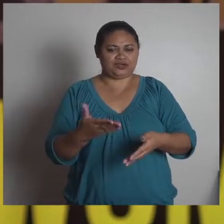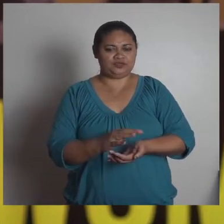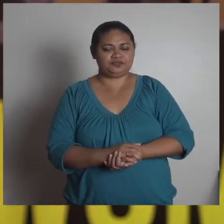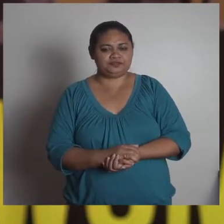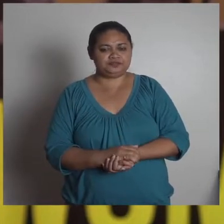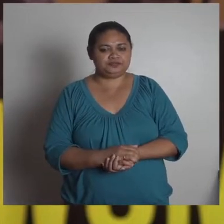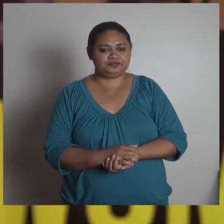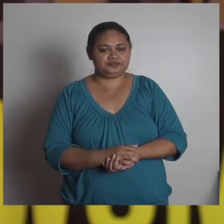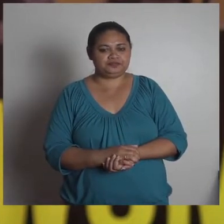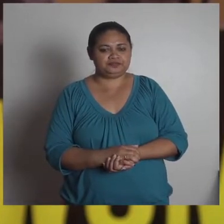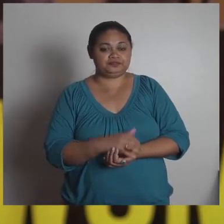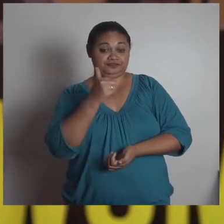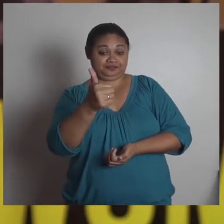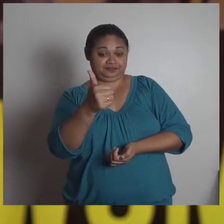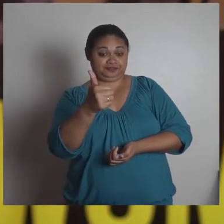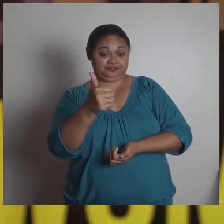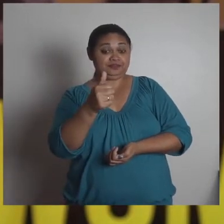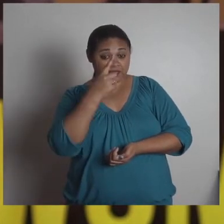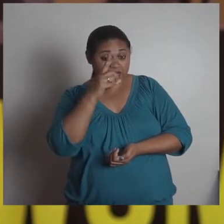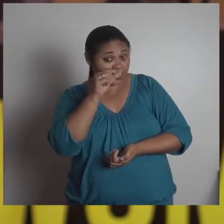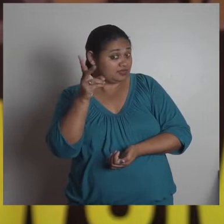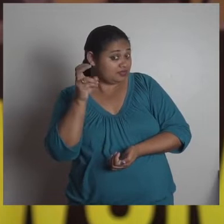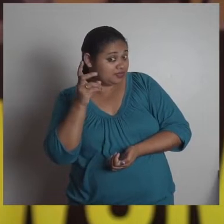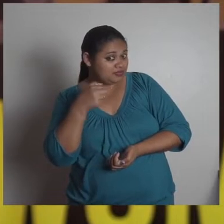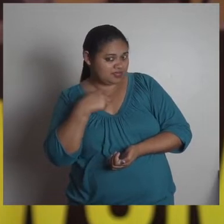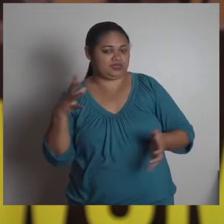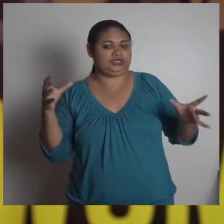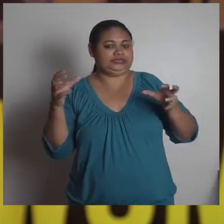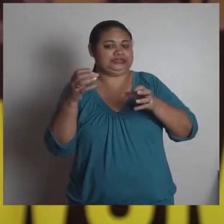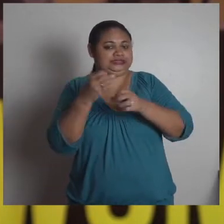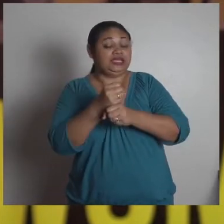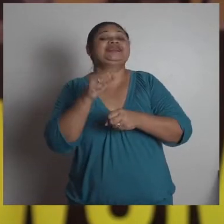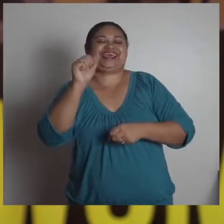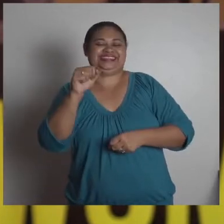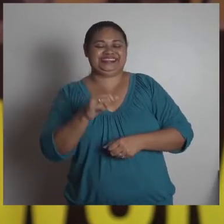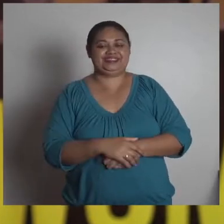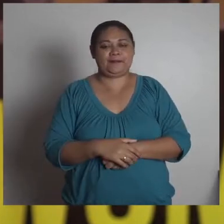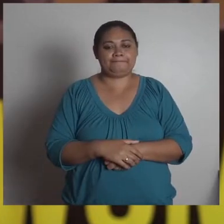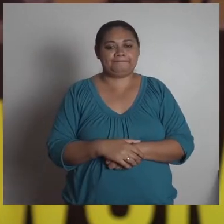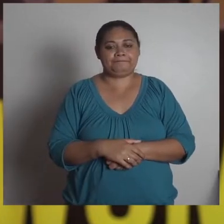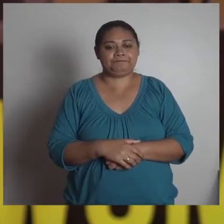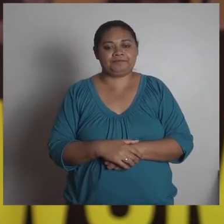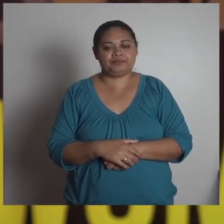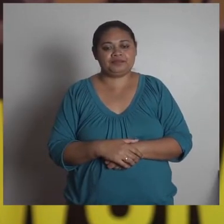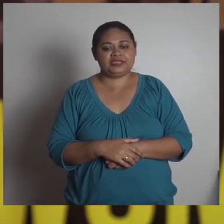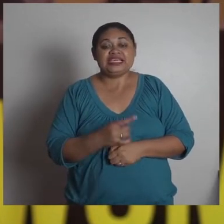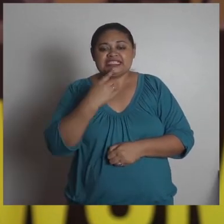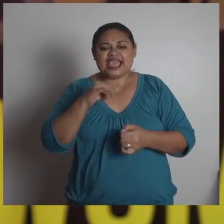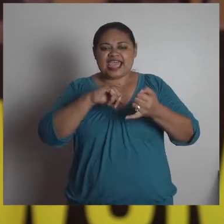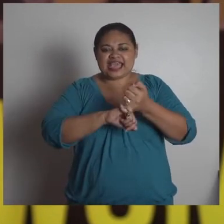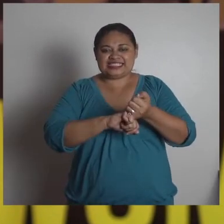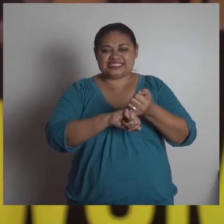it's going slow now. Yeah, that's okay. Can people still hear me? I'm just closing off now. So